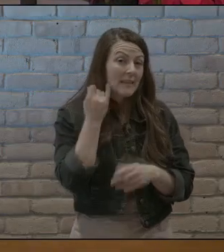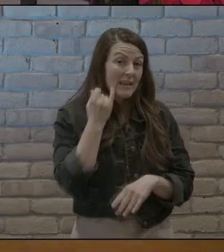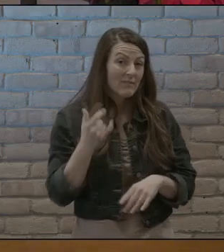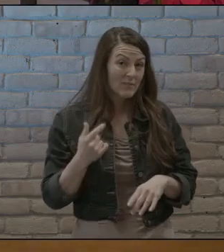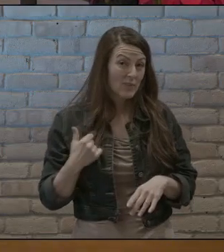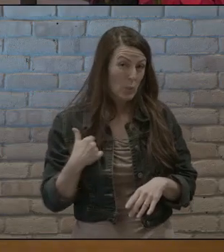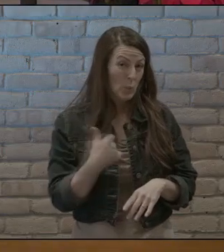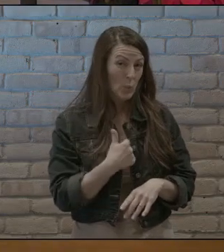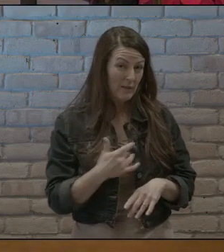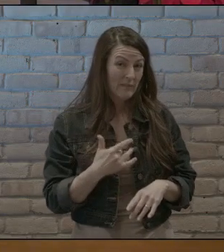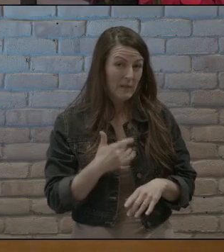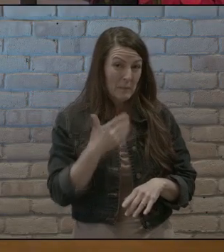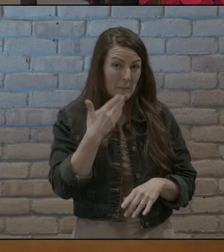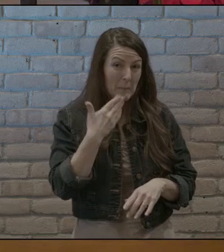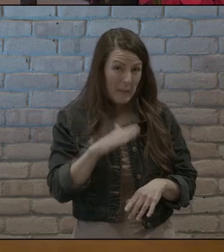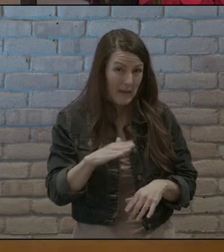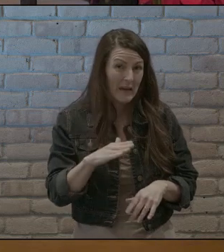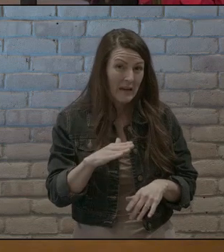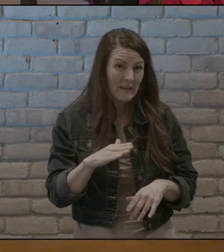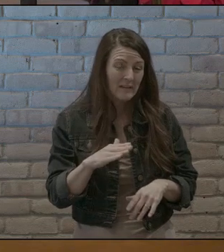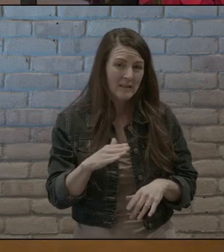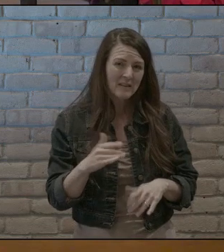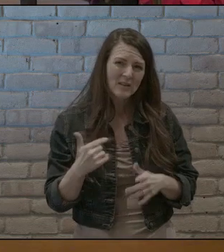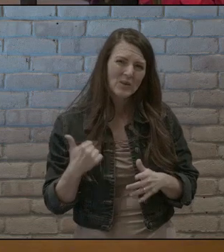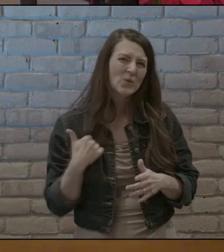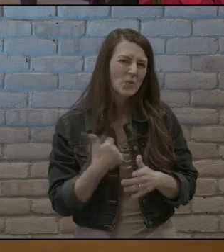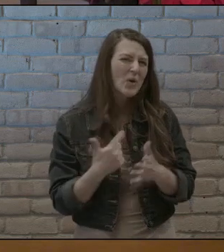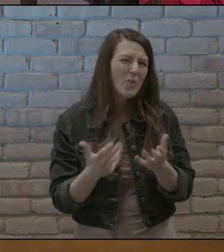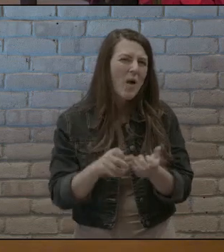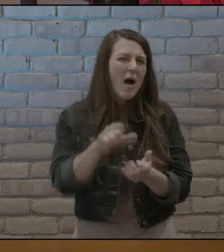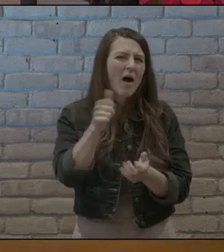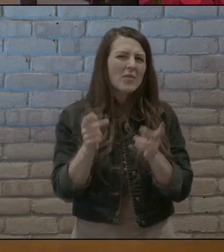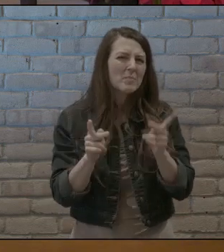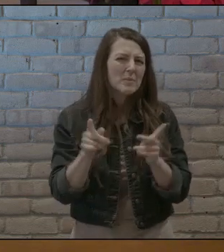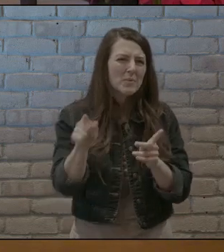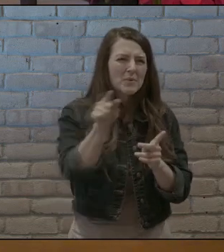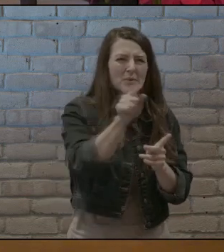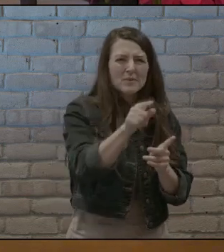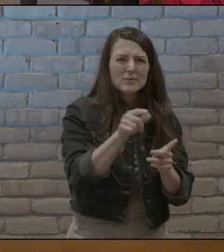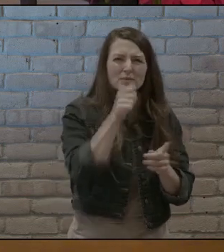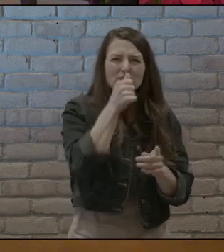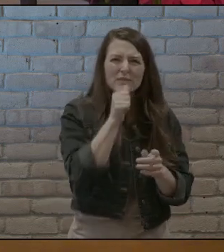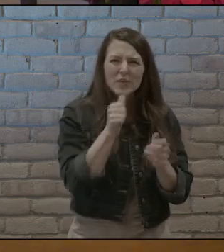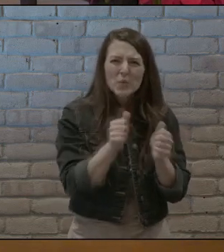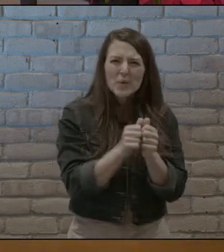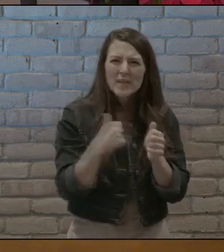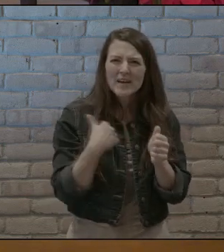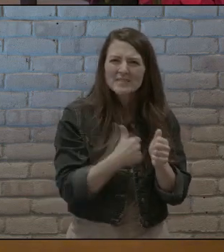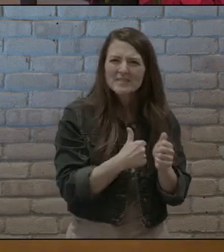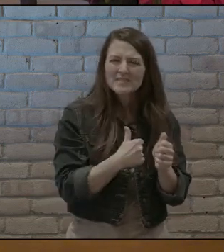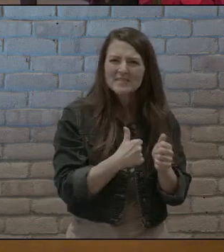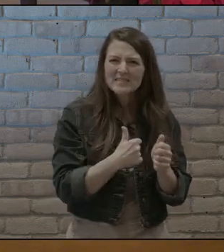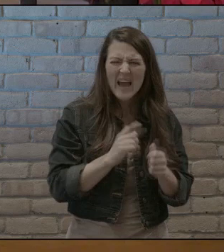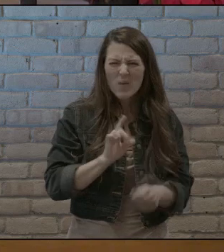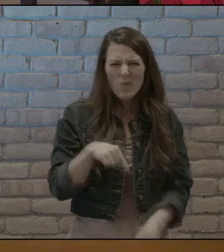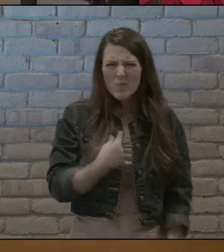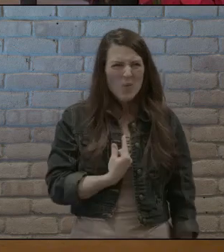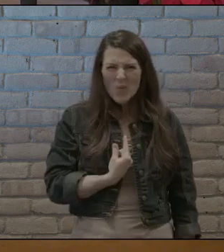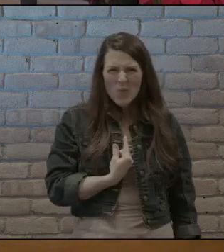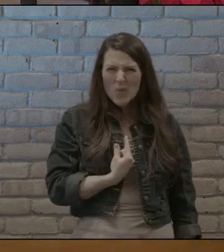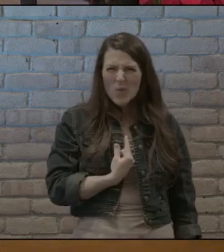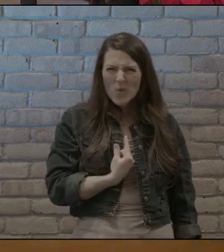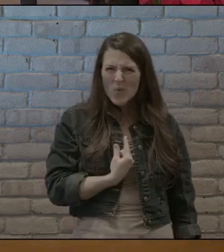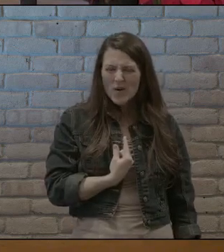want others to suffer with us? It's no fun being the only one who feels bad. There's that